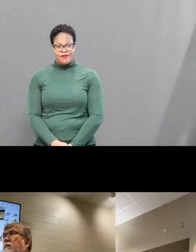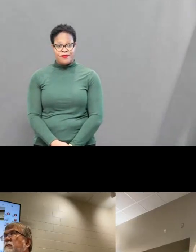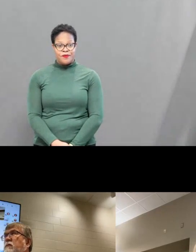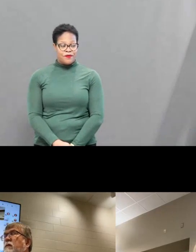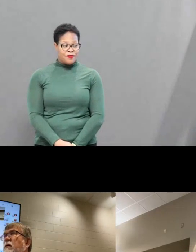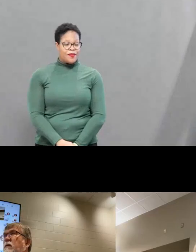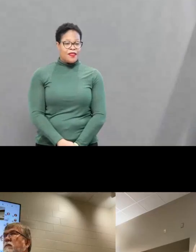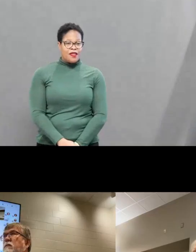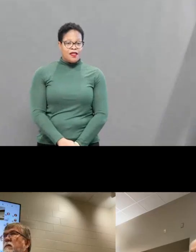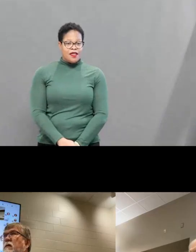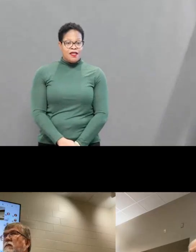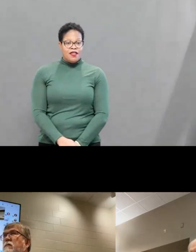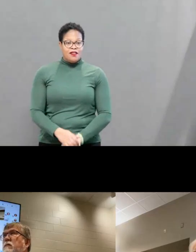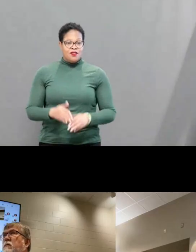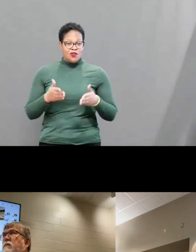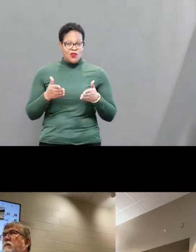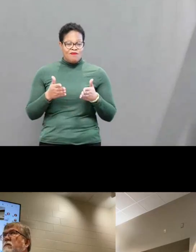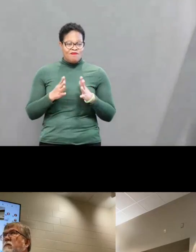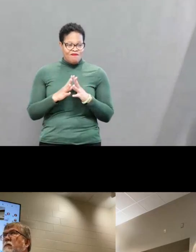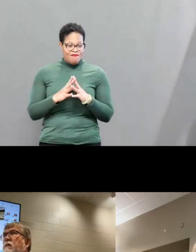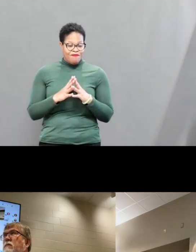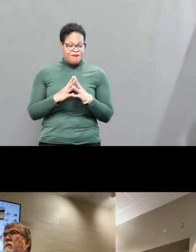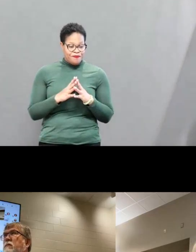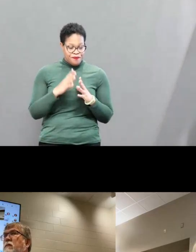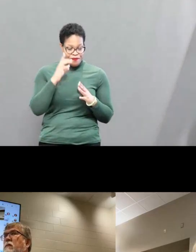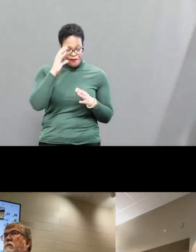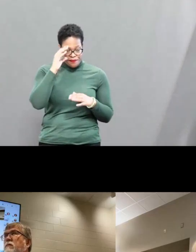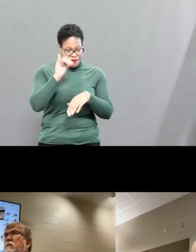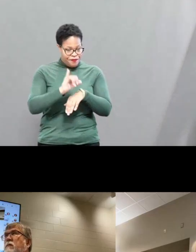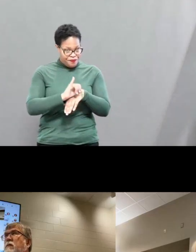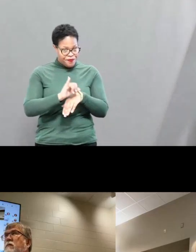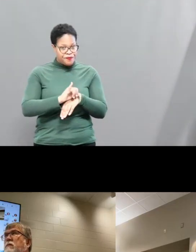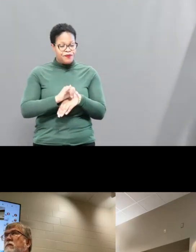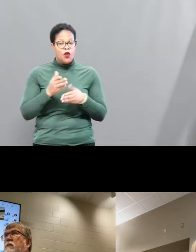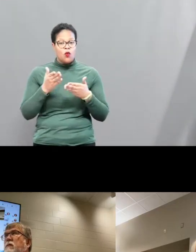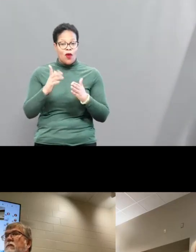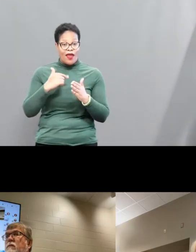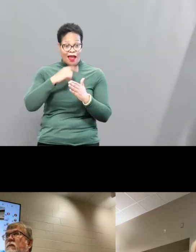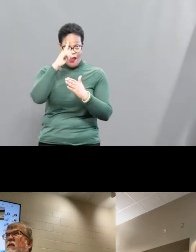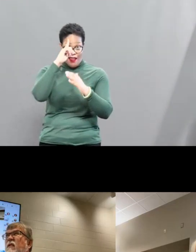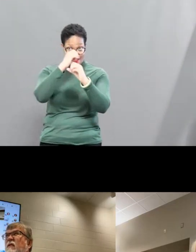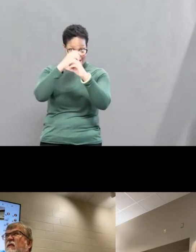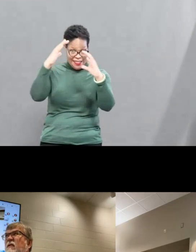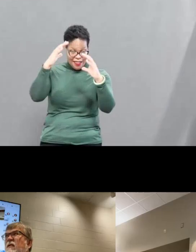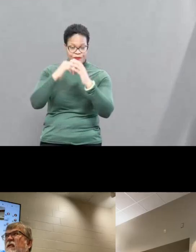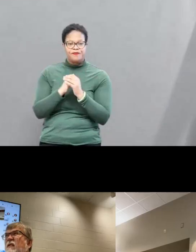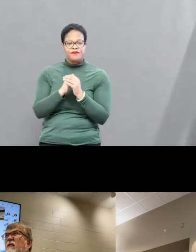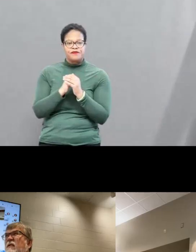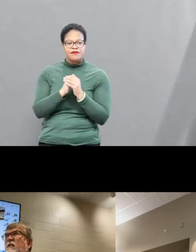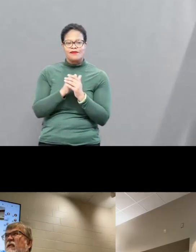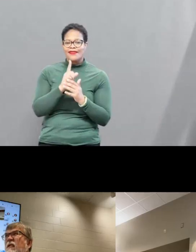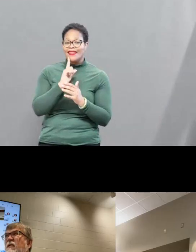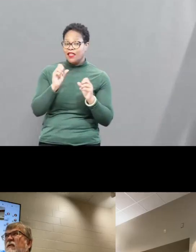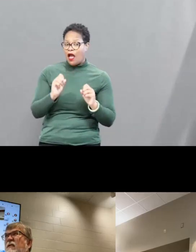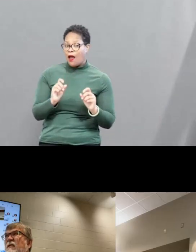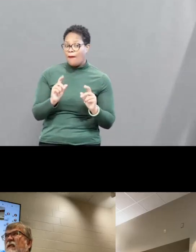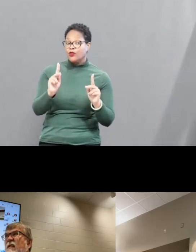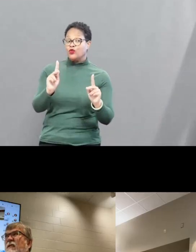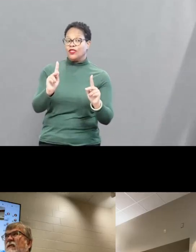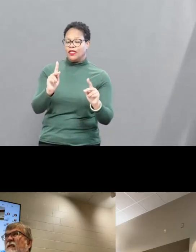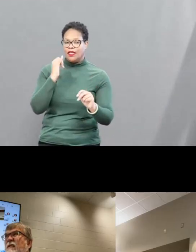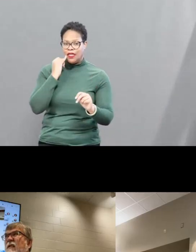Well, and the way I look at this is it's an opportunity if we can get a different